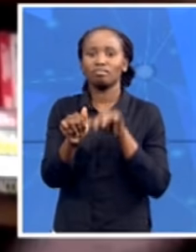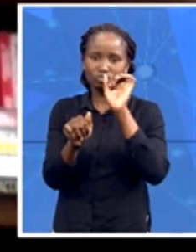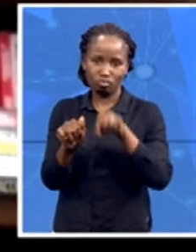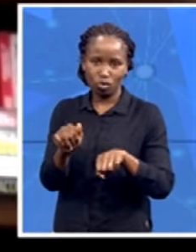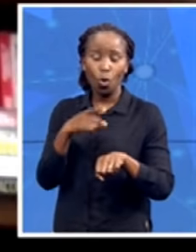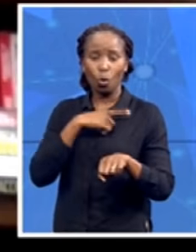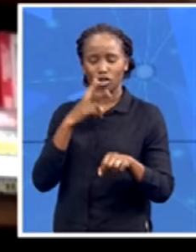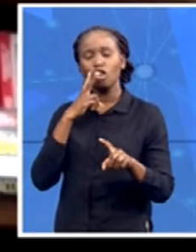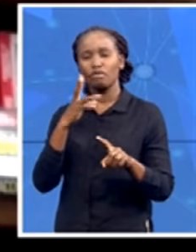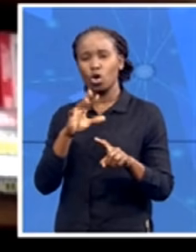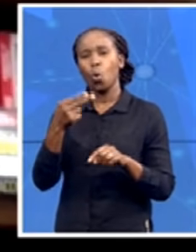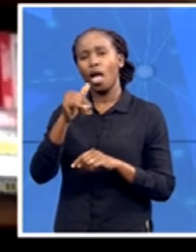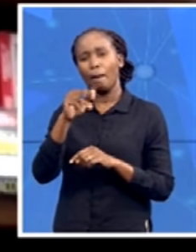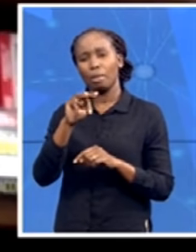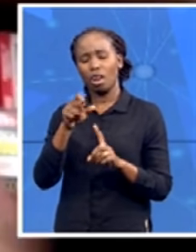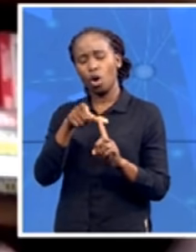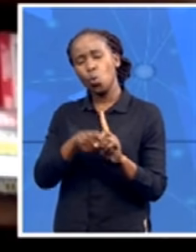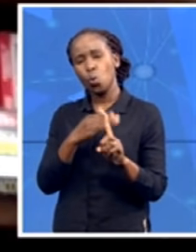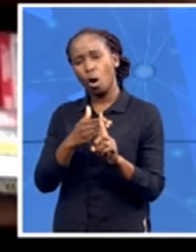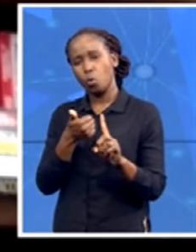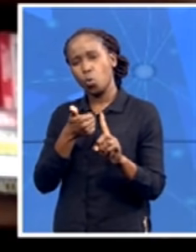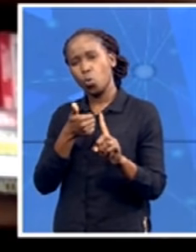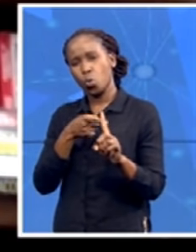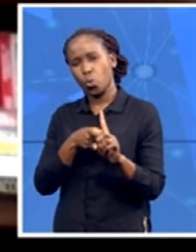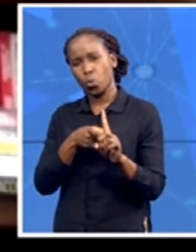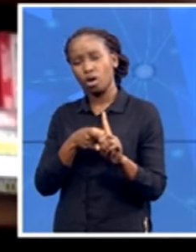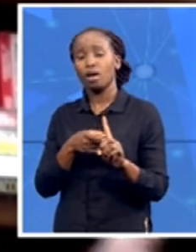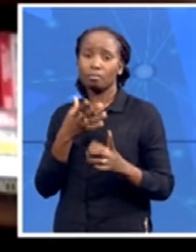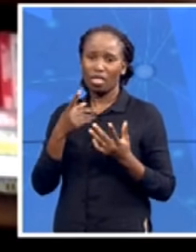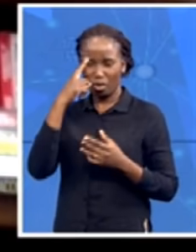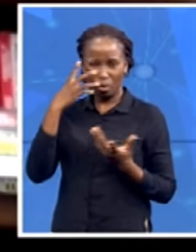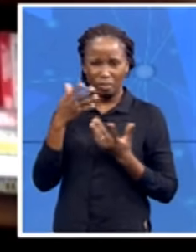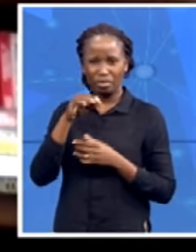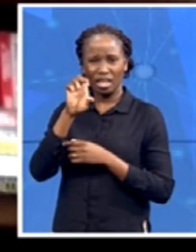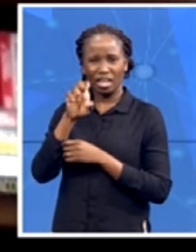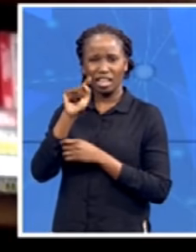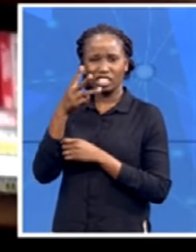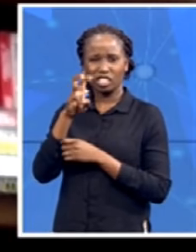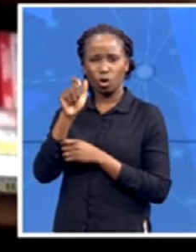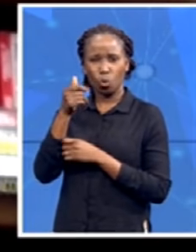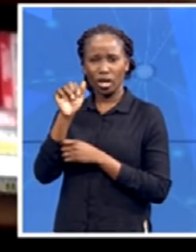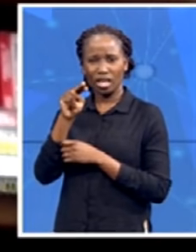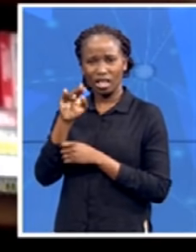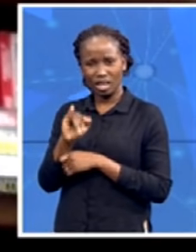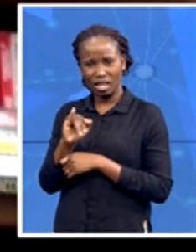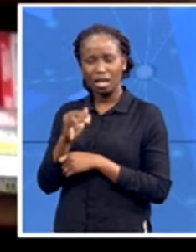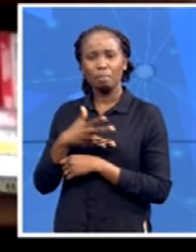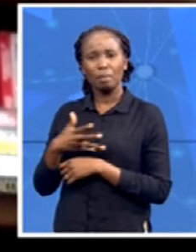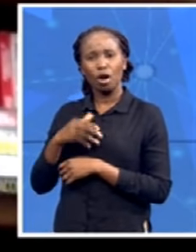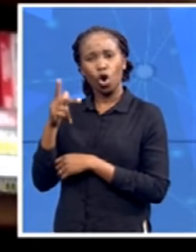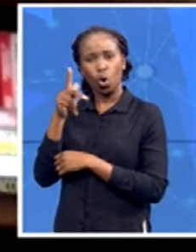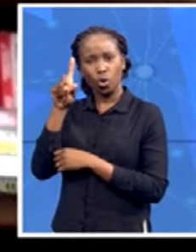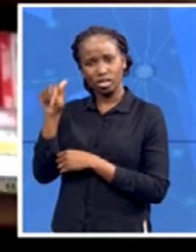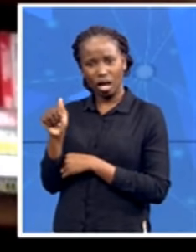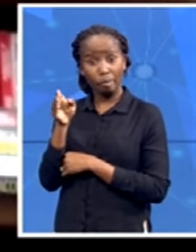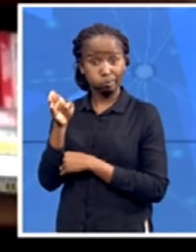eThekwini, because I think Mama Khoza is the mayoral candidate there. Yeah, and just speaking of DA,